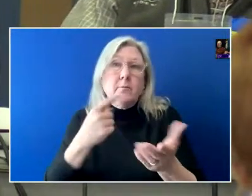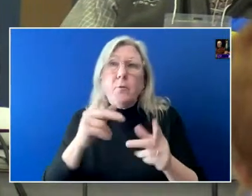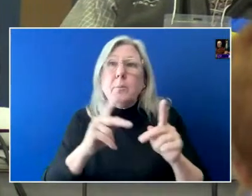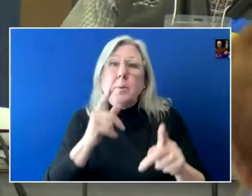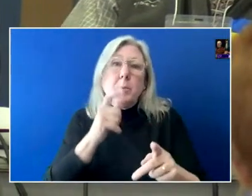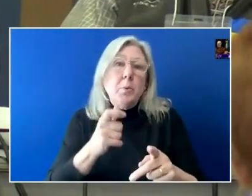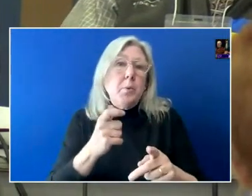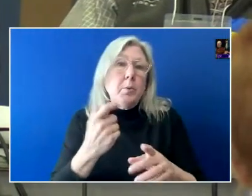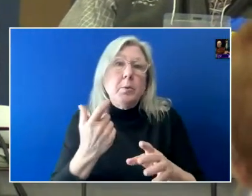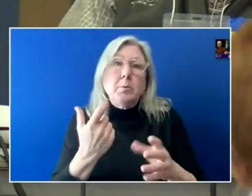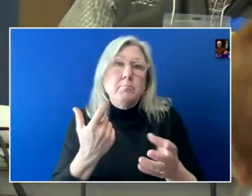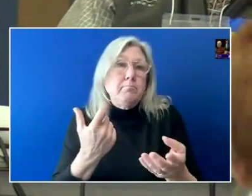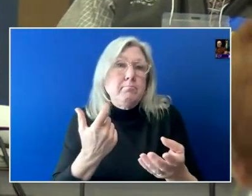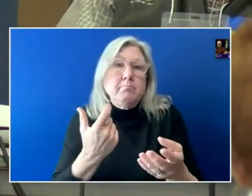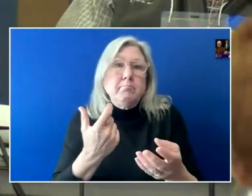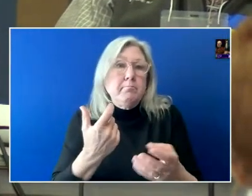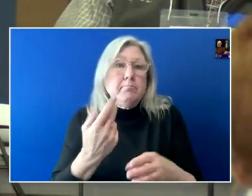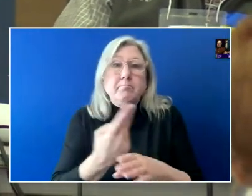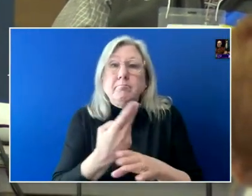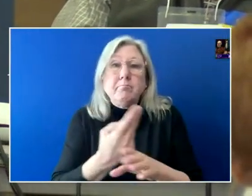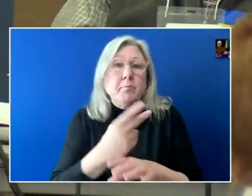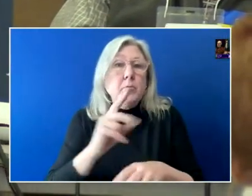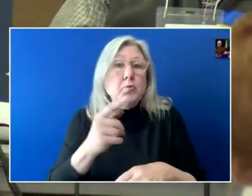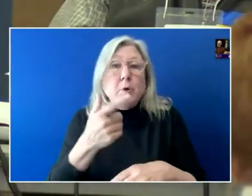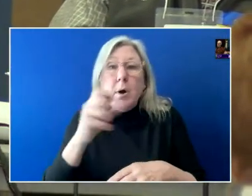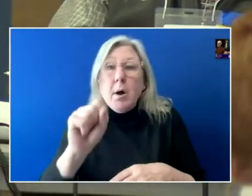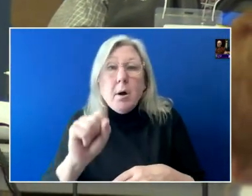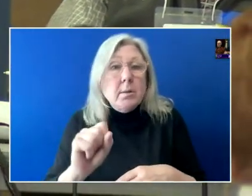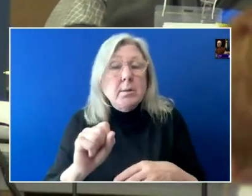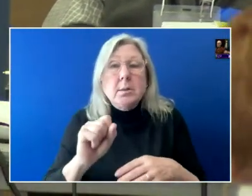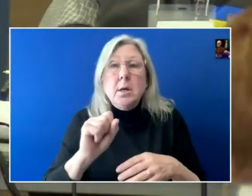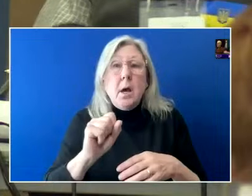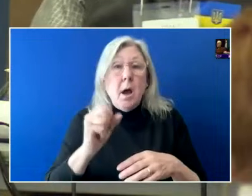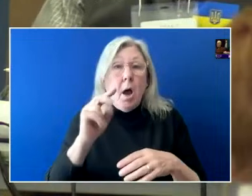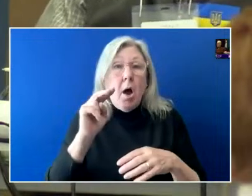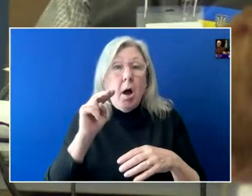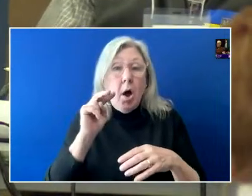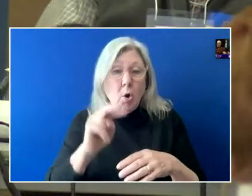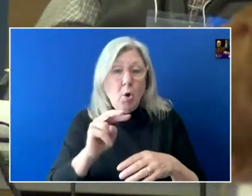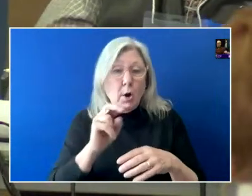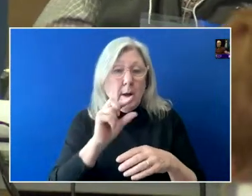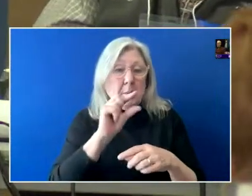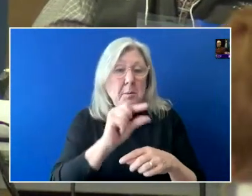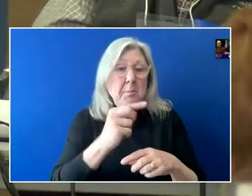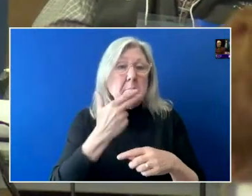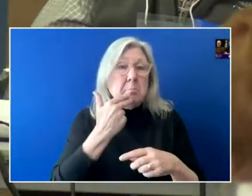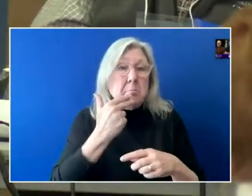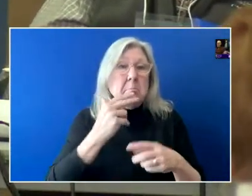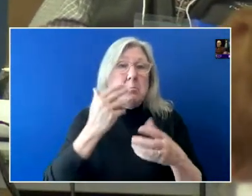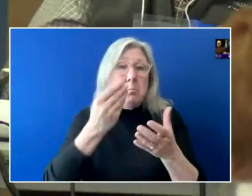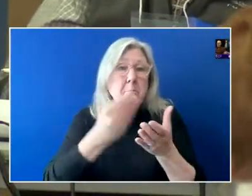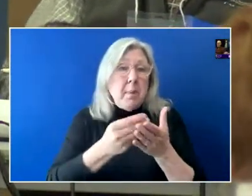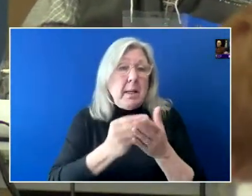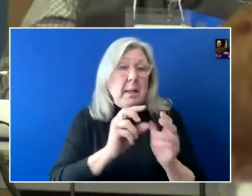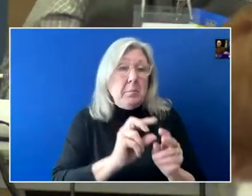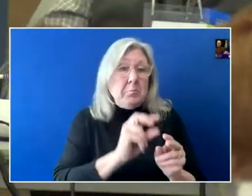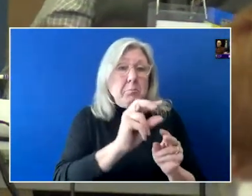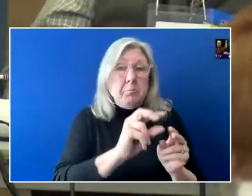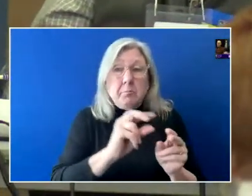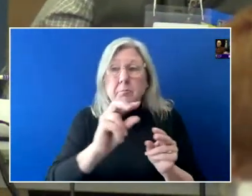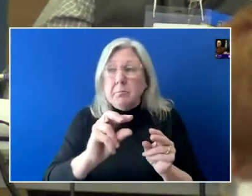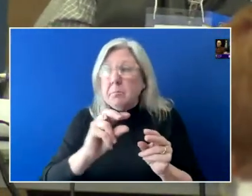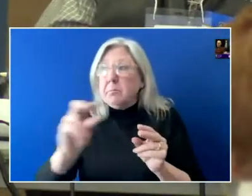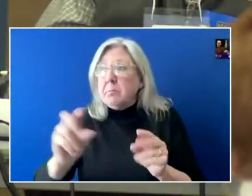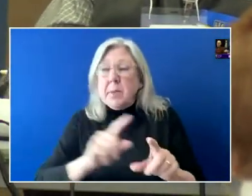and when I look at the small amounts of money that's going to many different organizations I just feel like we're not really moving the